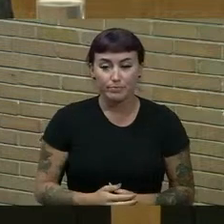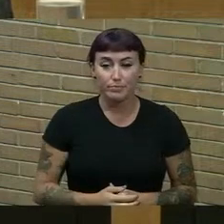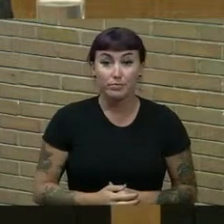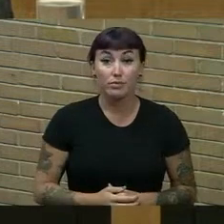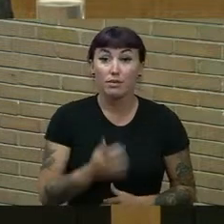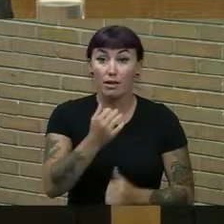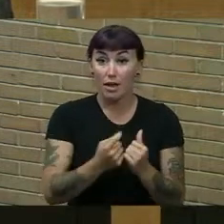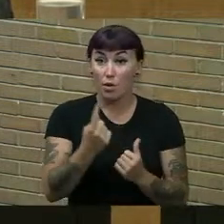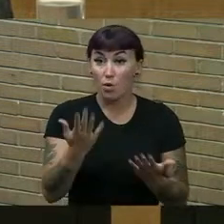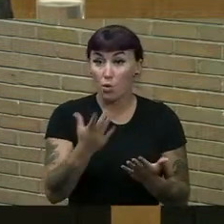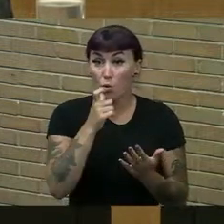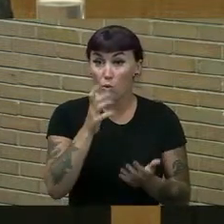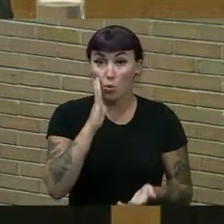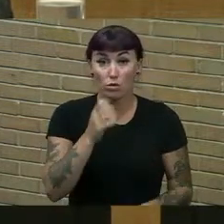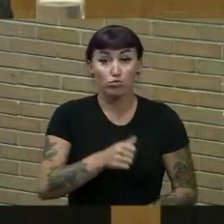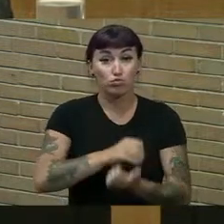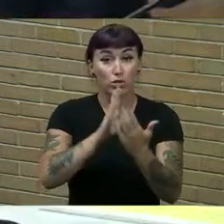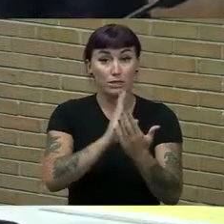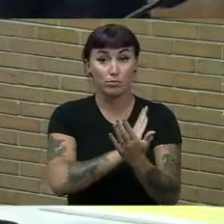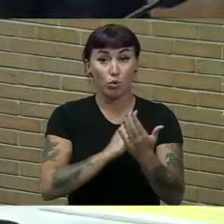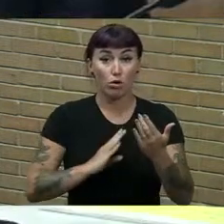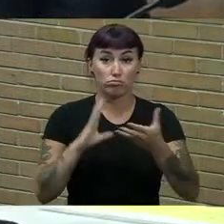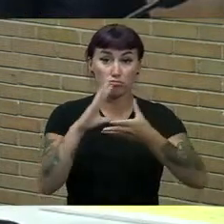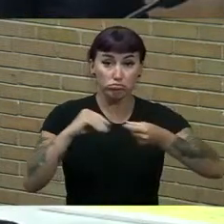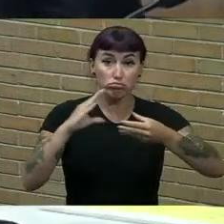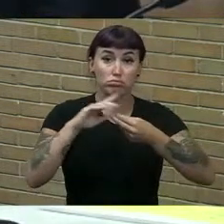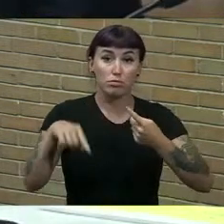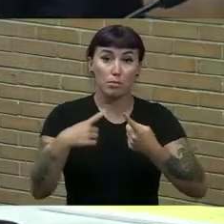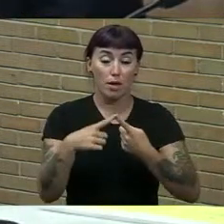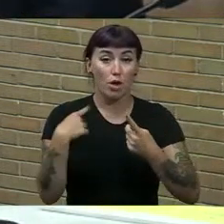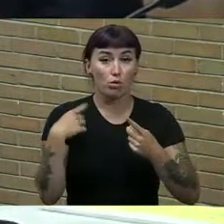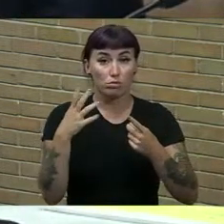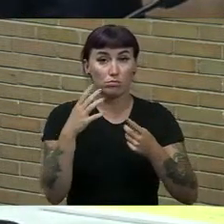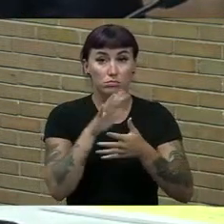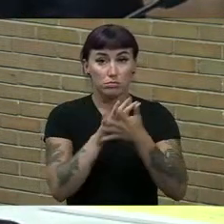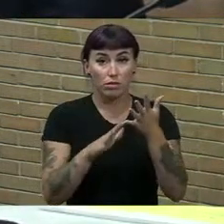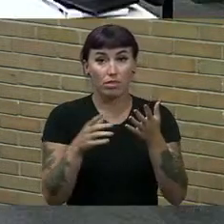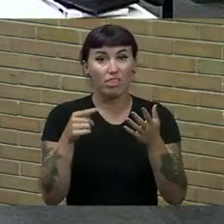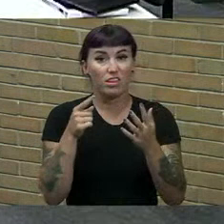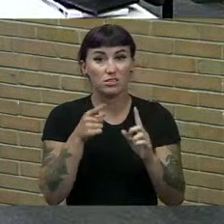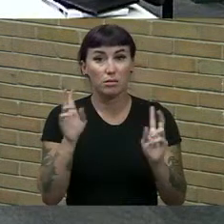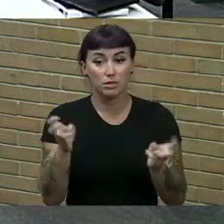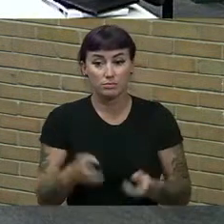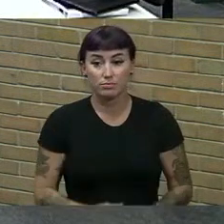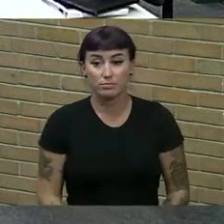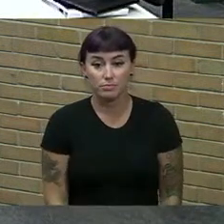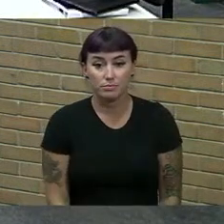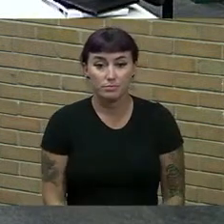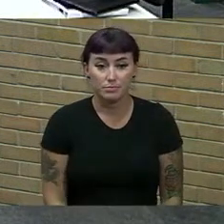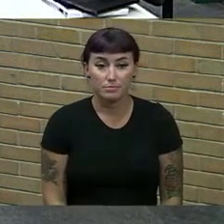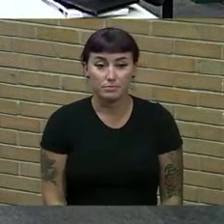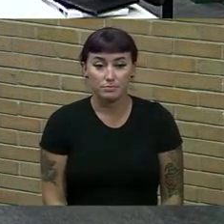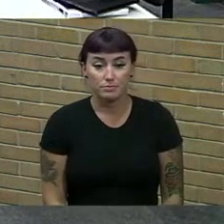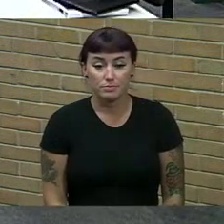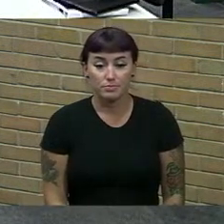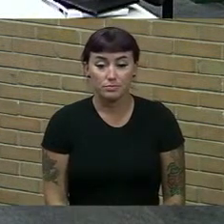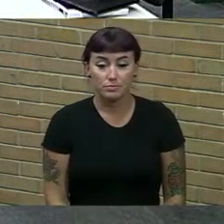Is there anyone here to address the board on the matter of this public hearing?